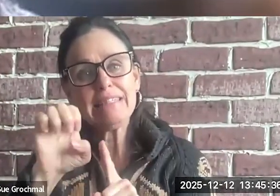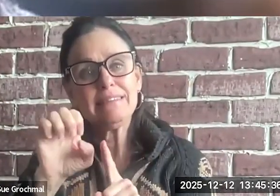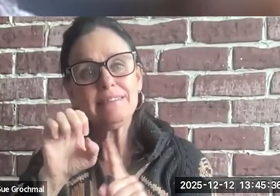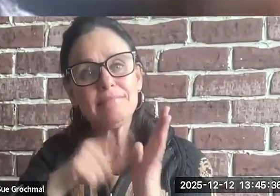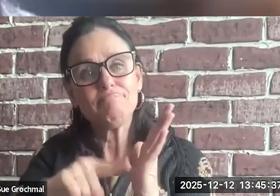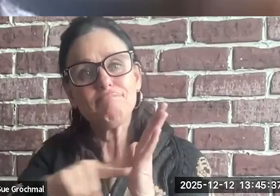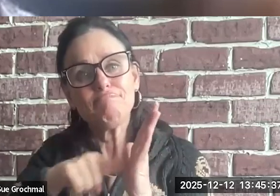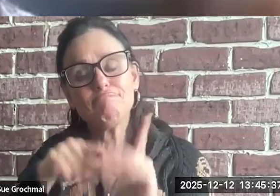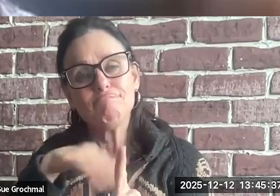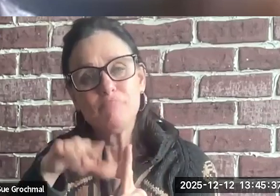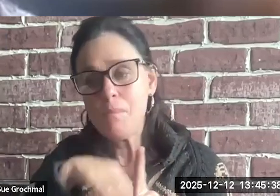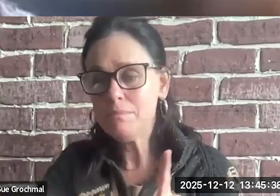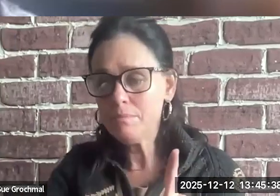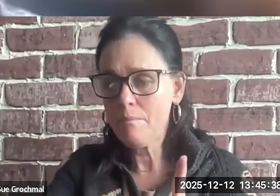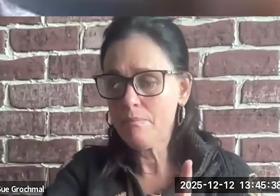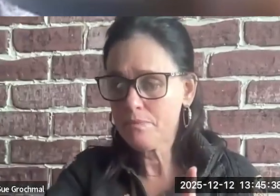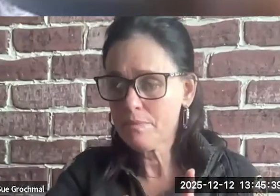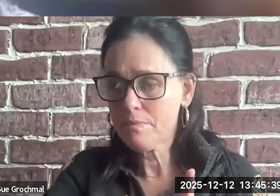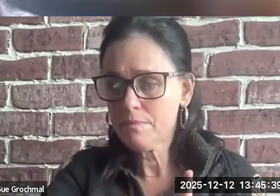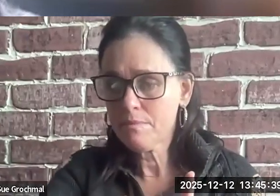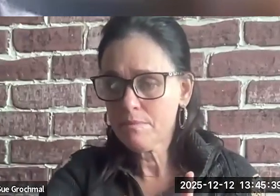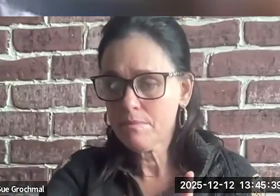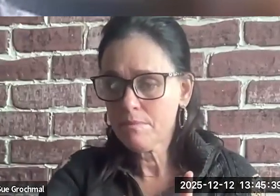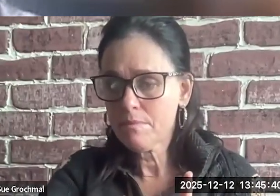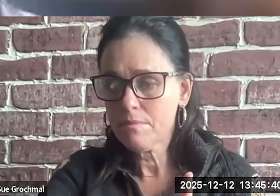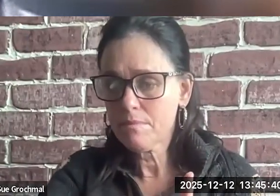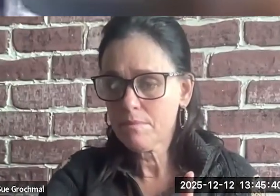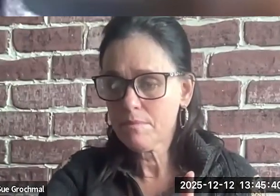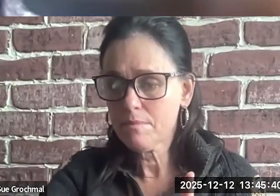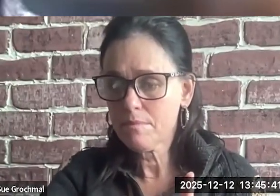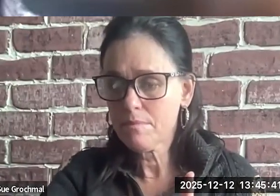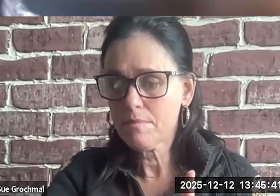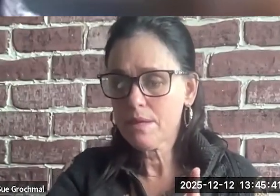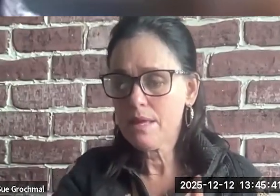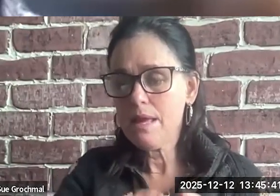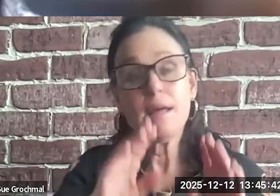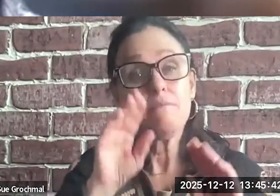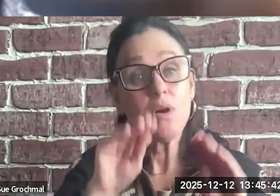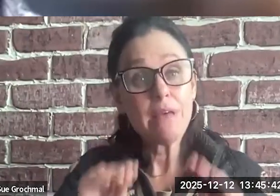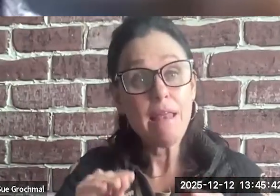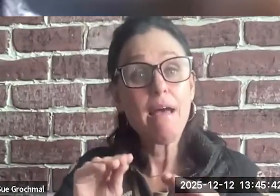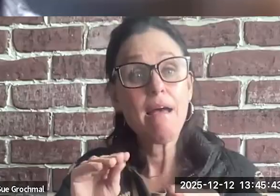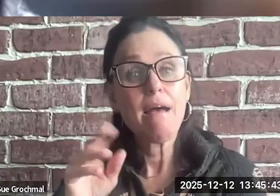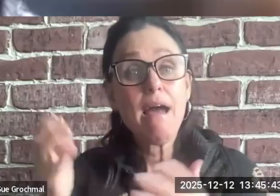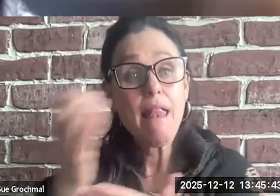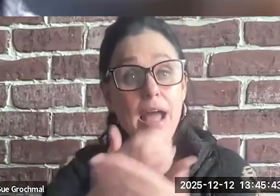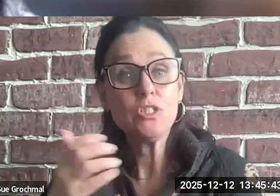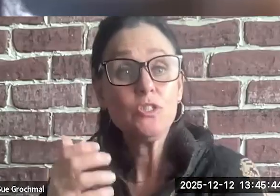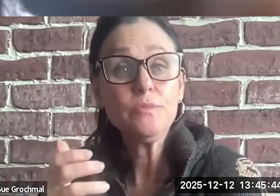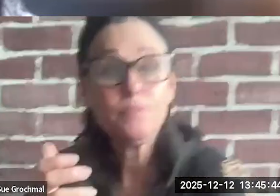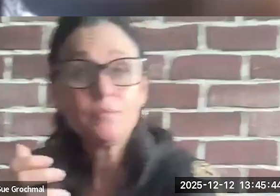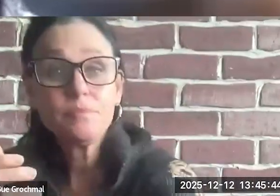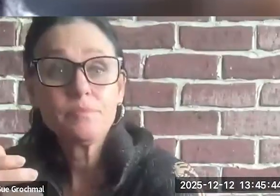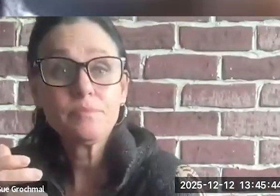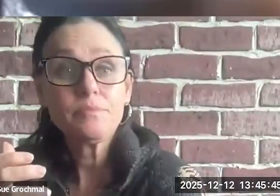the case research data collection phase, we will also be working with Breton